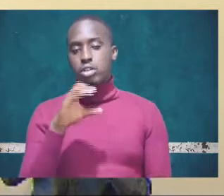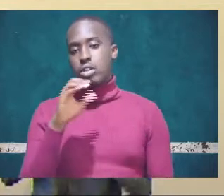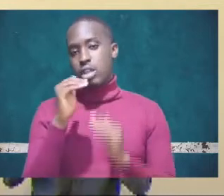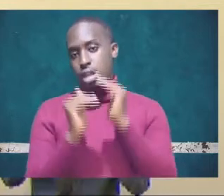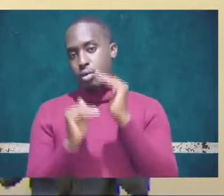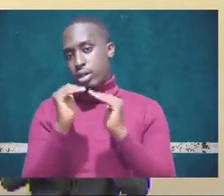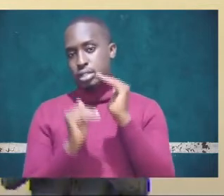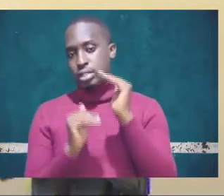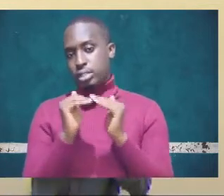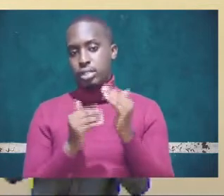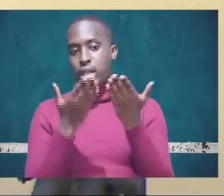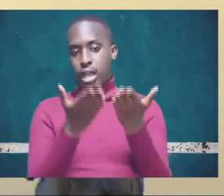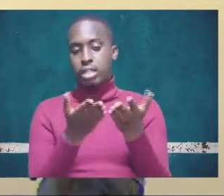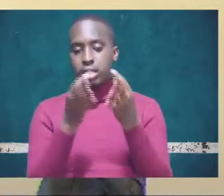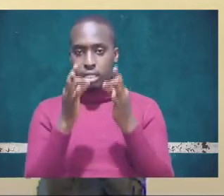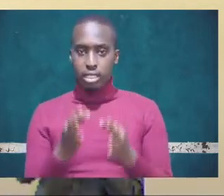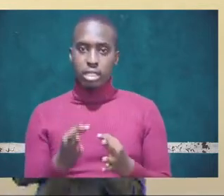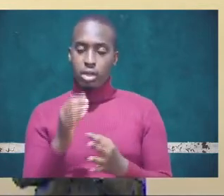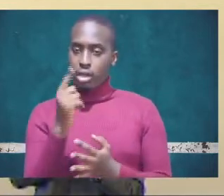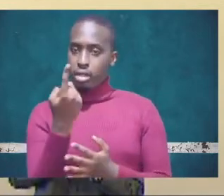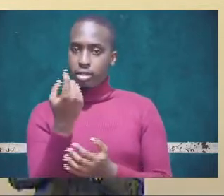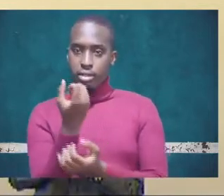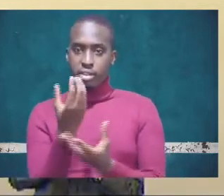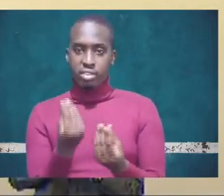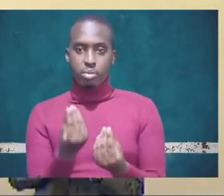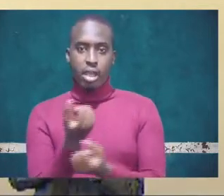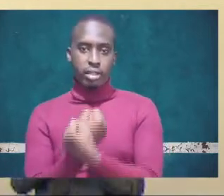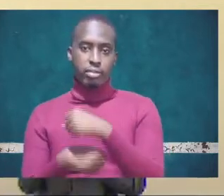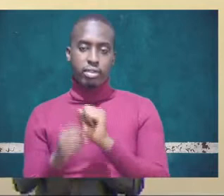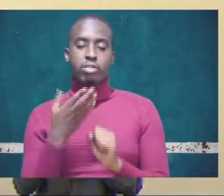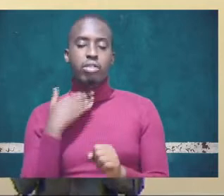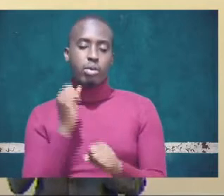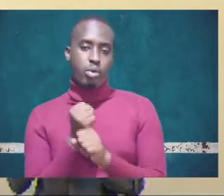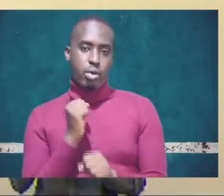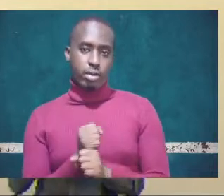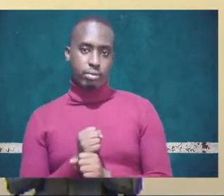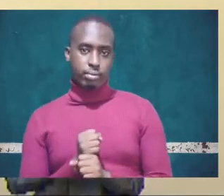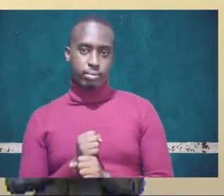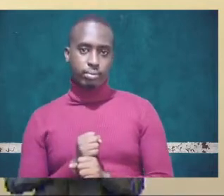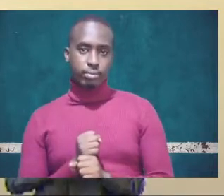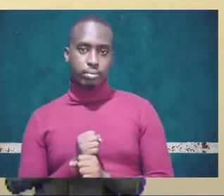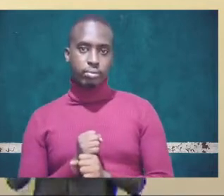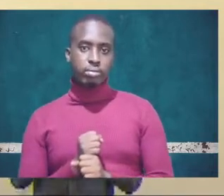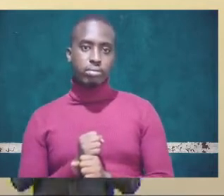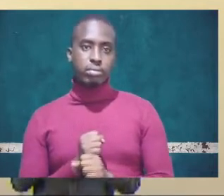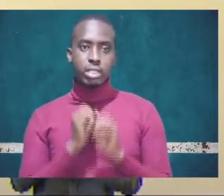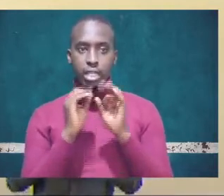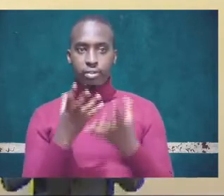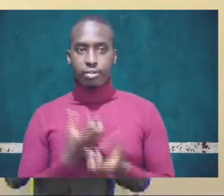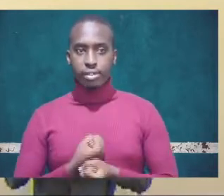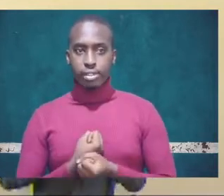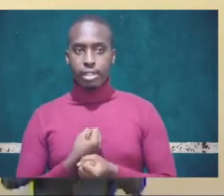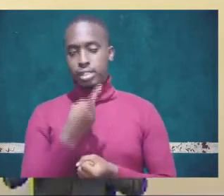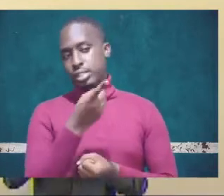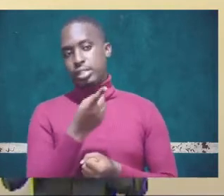inequalities, there is one simple activity that I want you to work on. If you have worked on